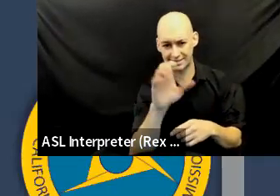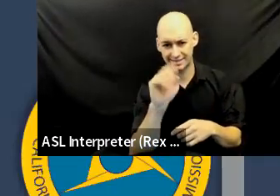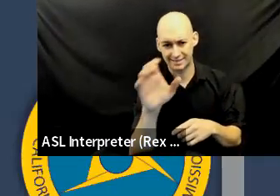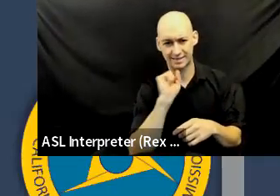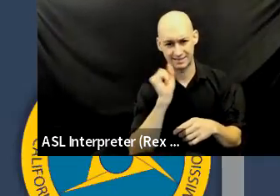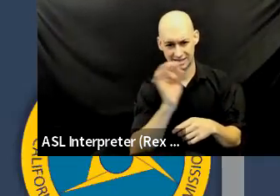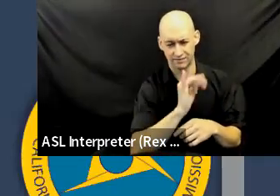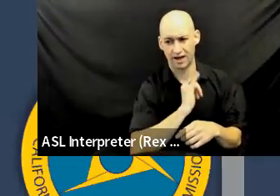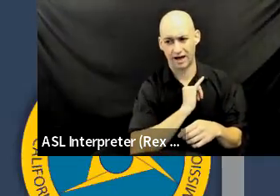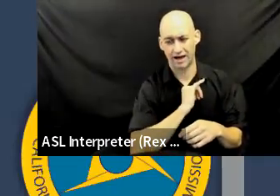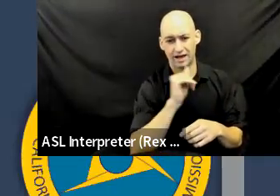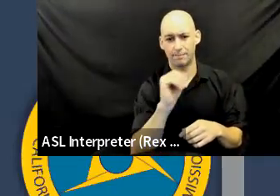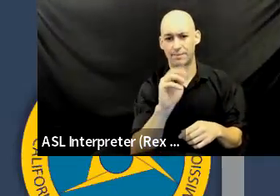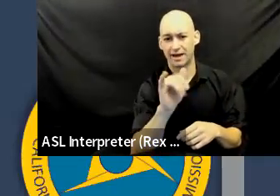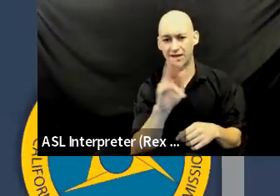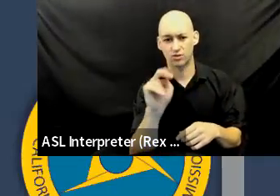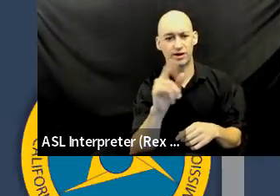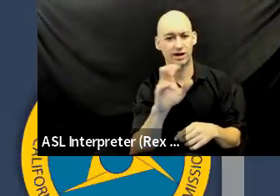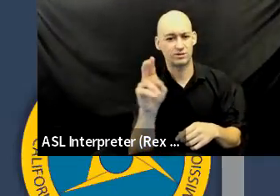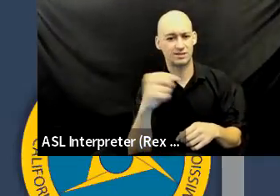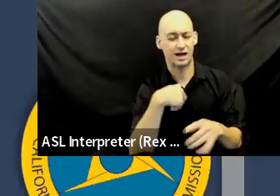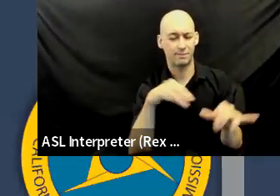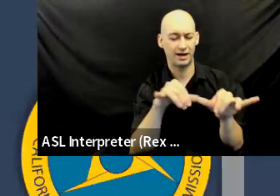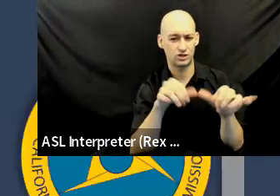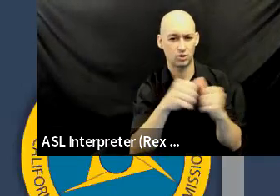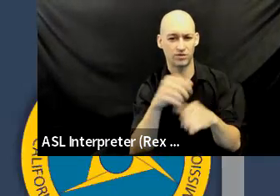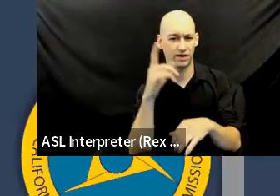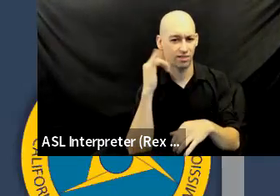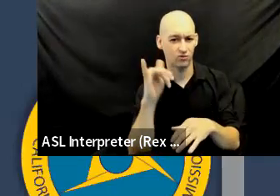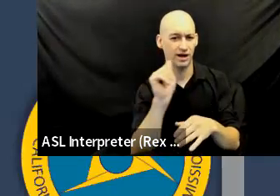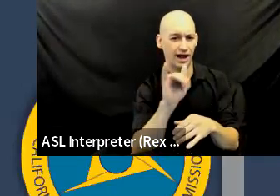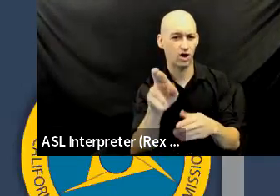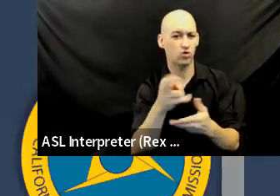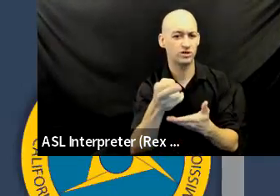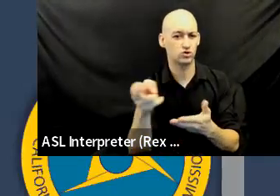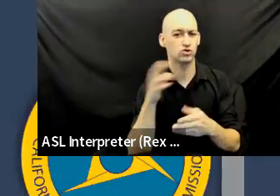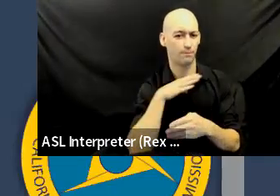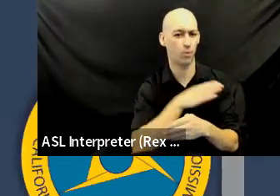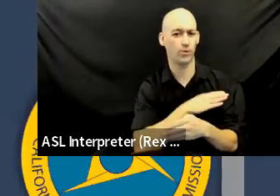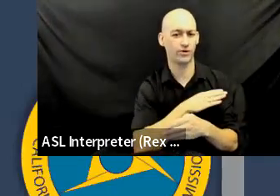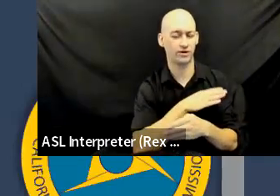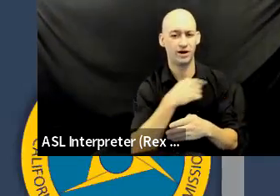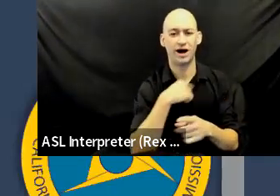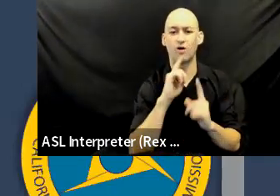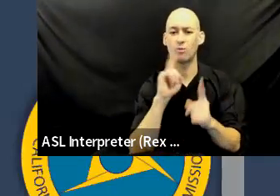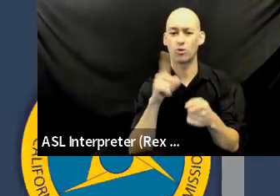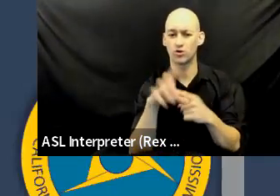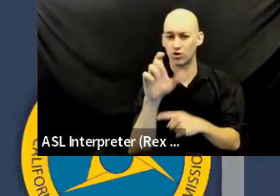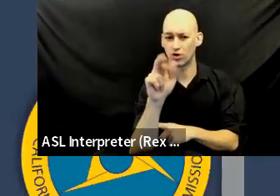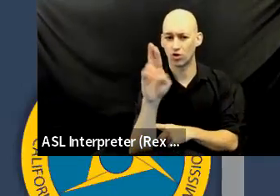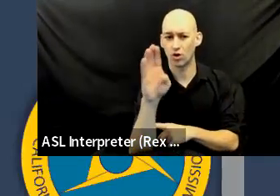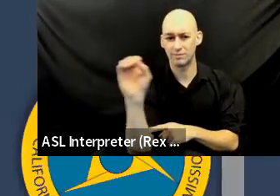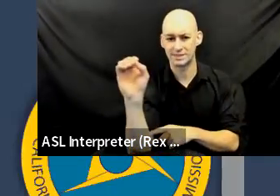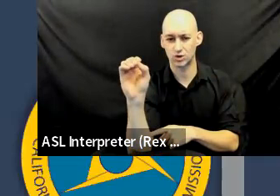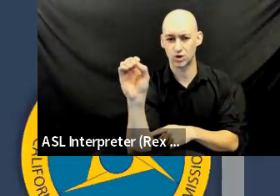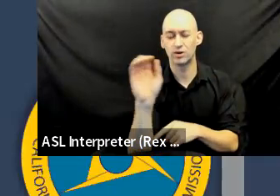I am Catherine Garrison, an engineer with the California Air Resources Board. I report to CARB's Zero Emission